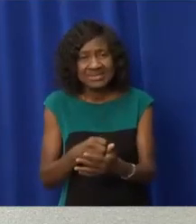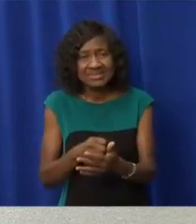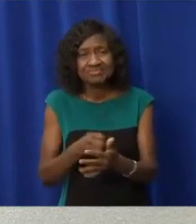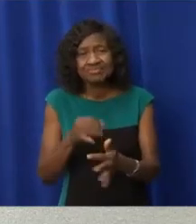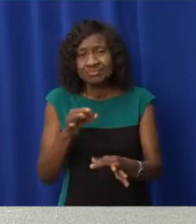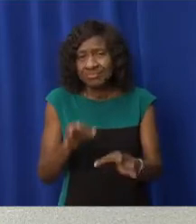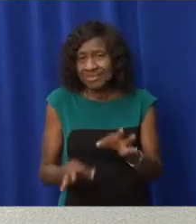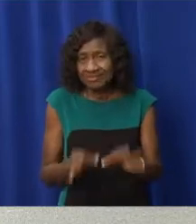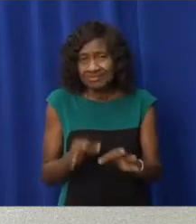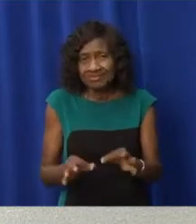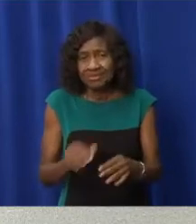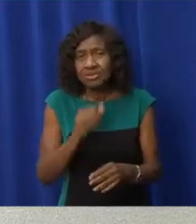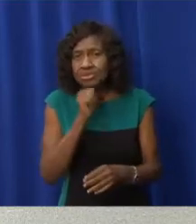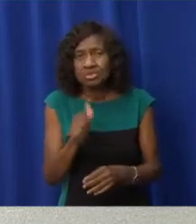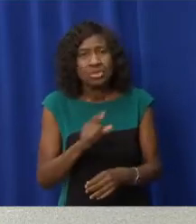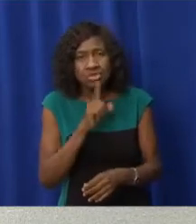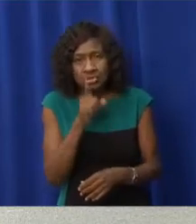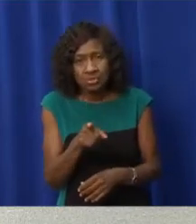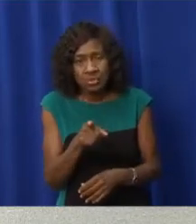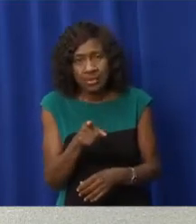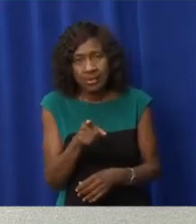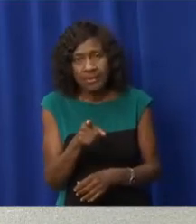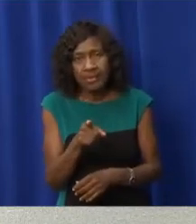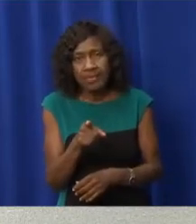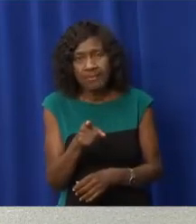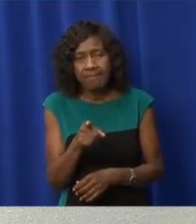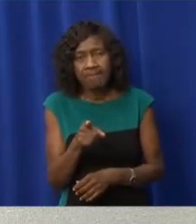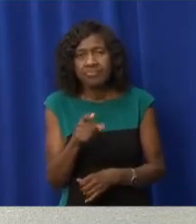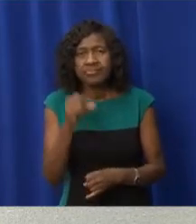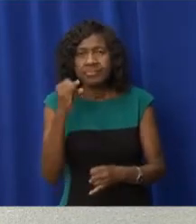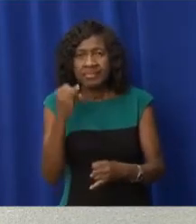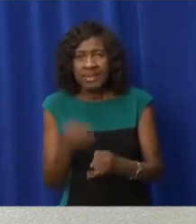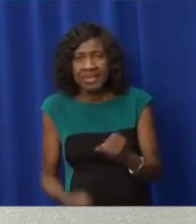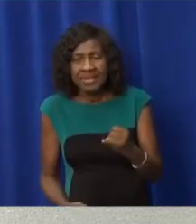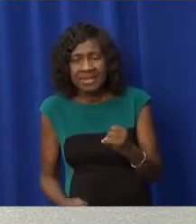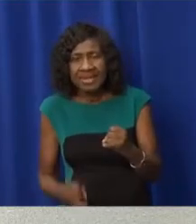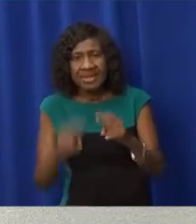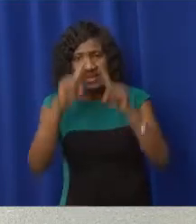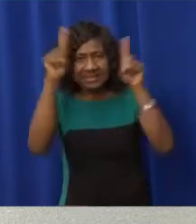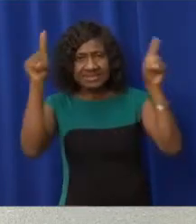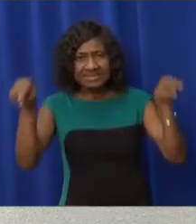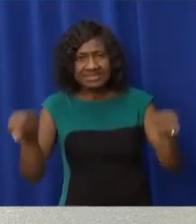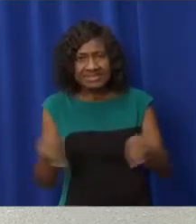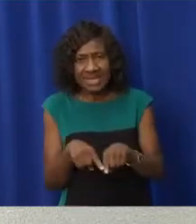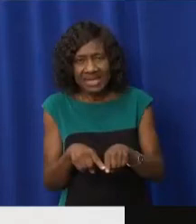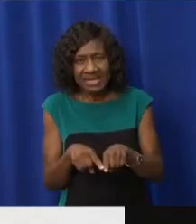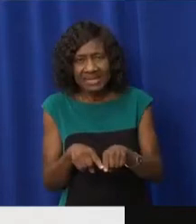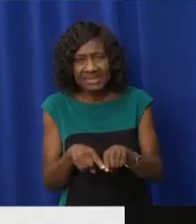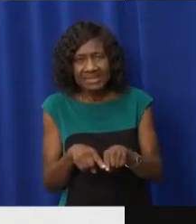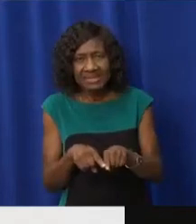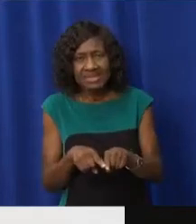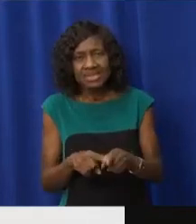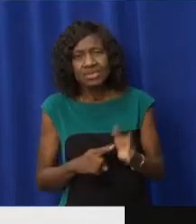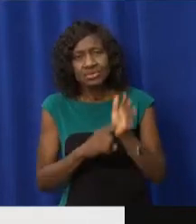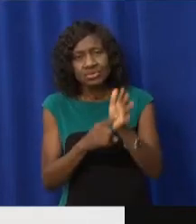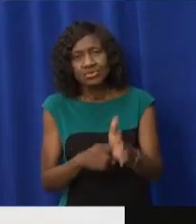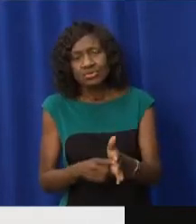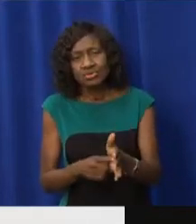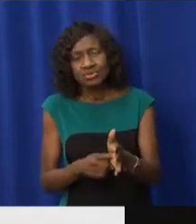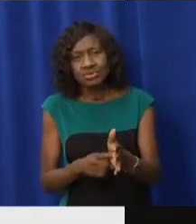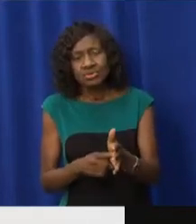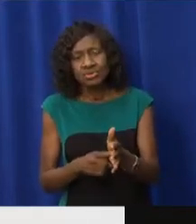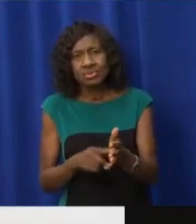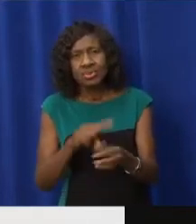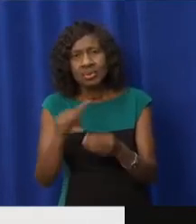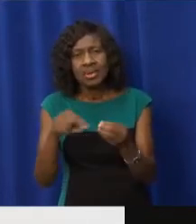vaccines. There's never a surety. The last slide I wish to go to is actually to give you a little bit more science about the testing